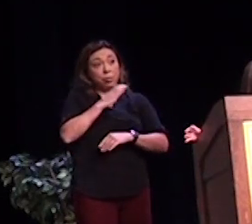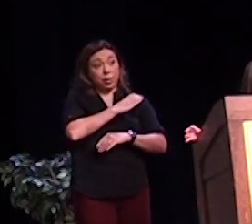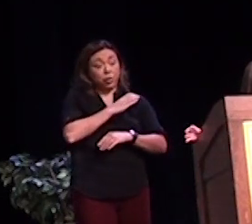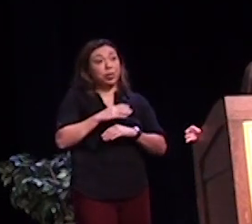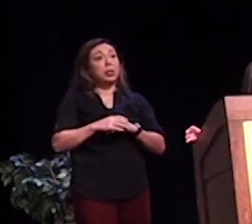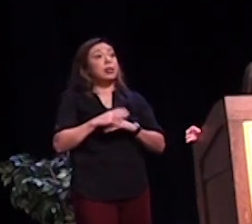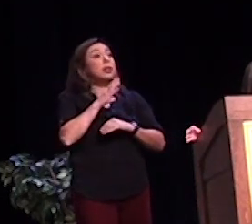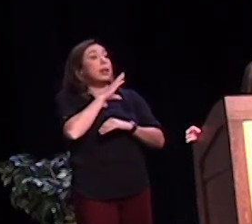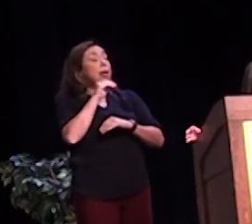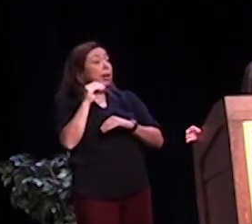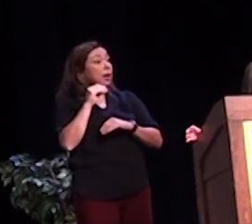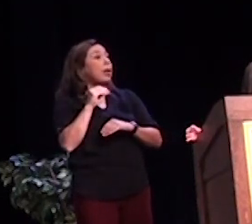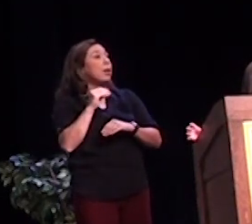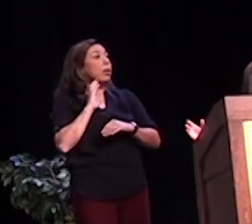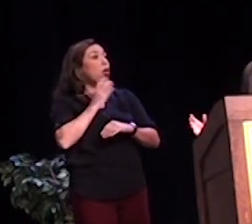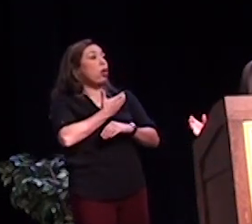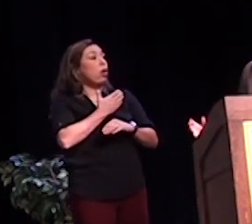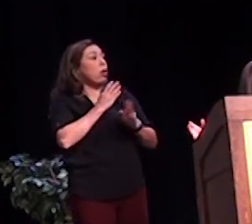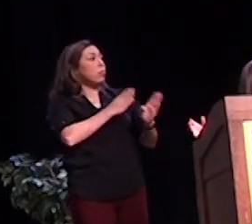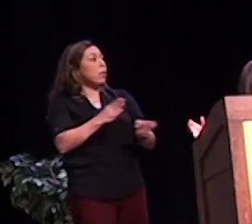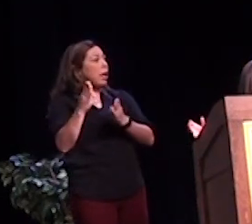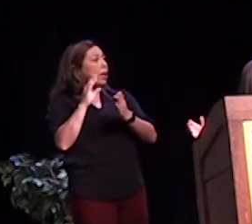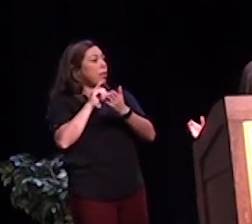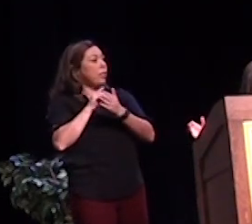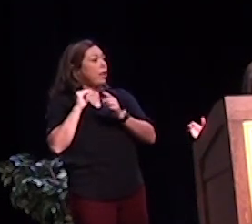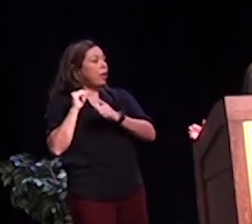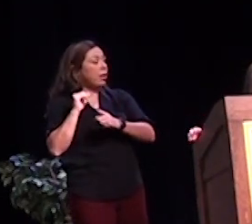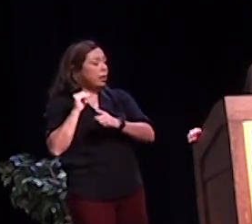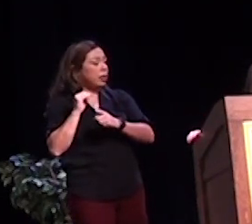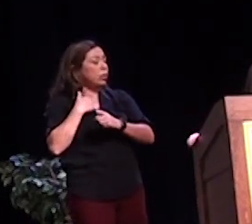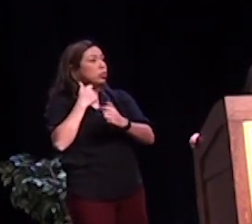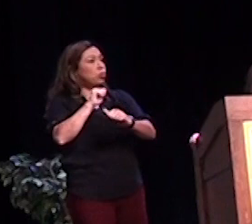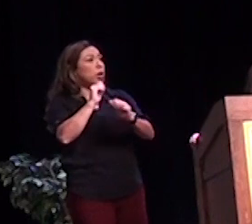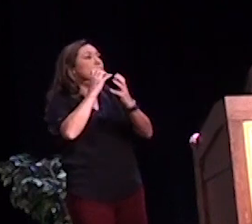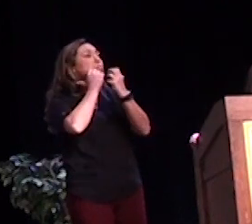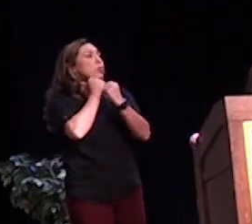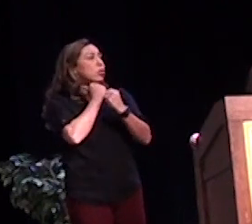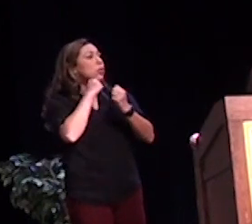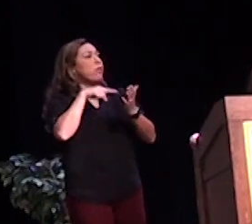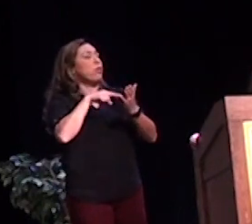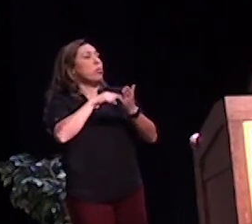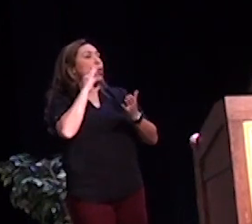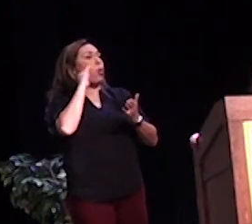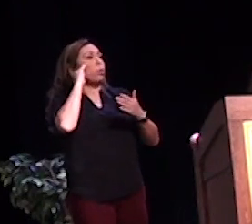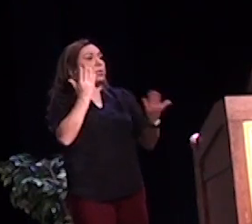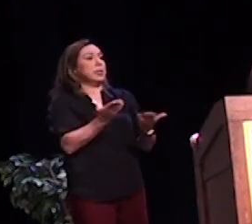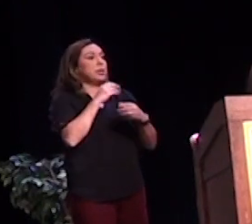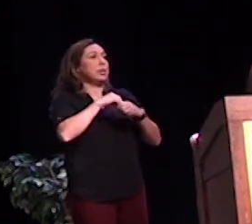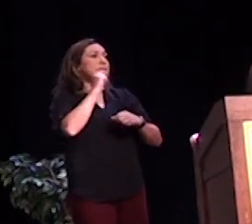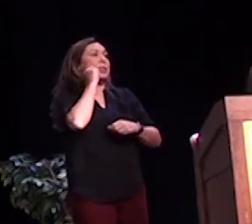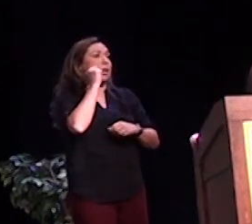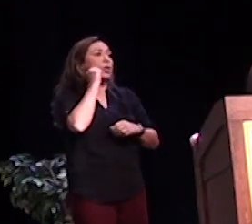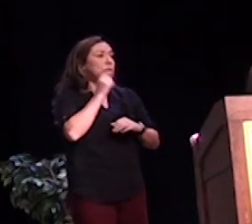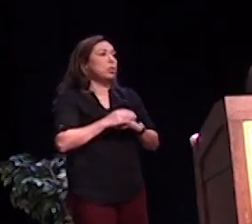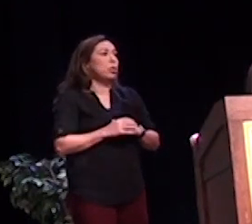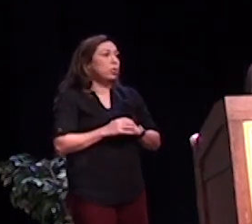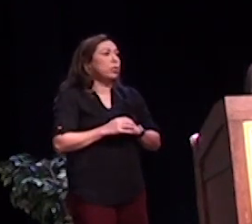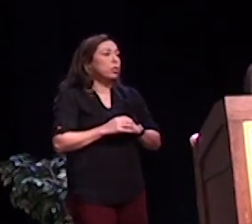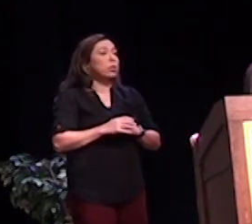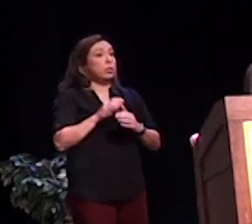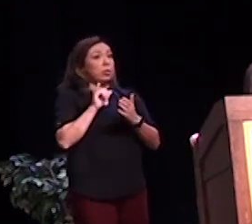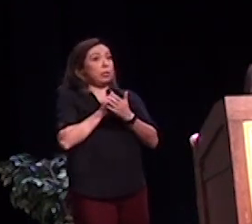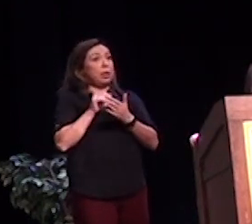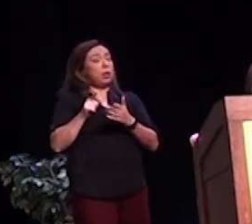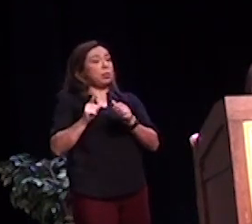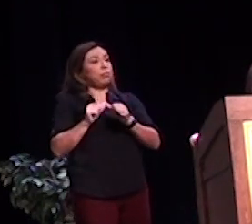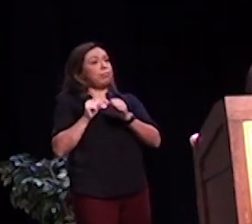Strategic Housing Implementation Plan, which is our vision to create and preserve affordable homes right here in San Antonio. This SHIP is a living